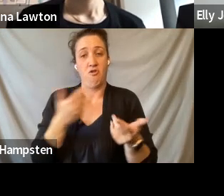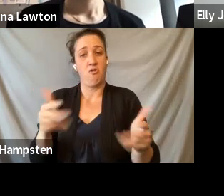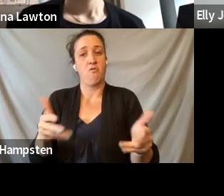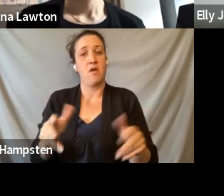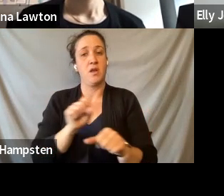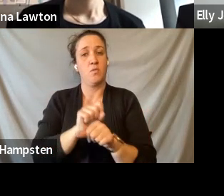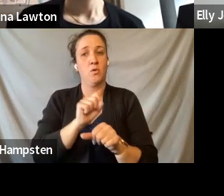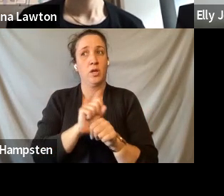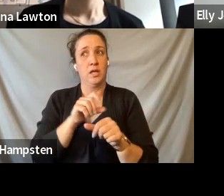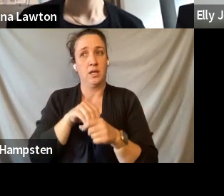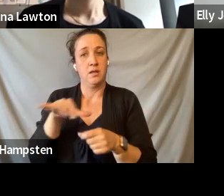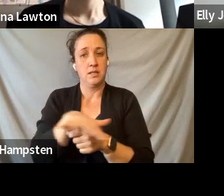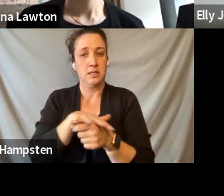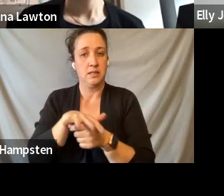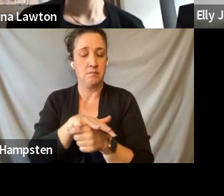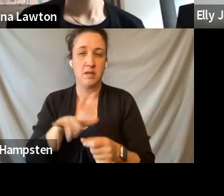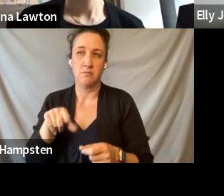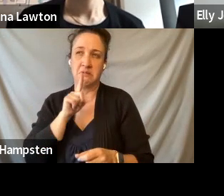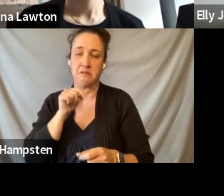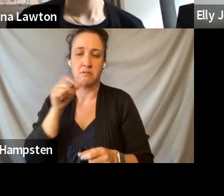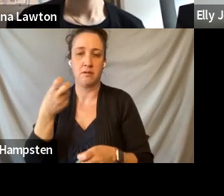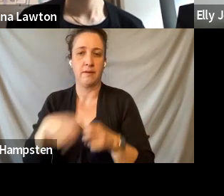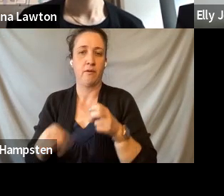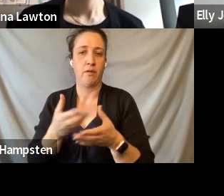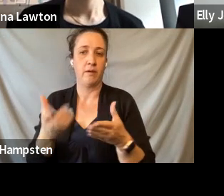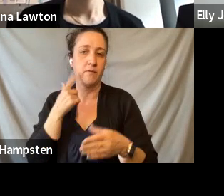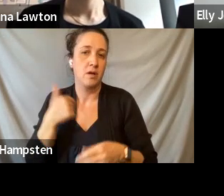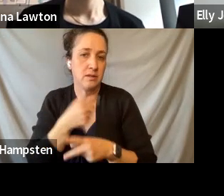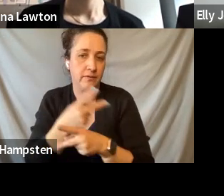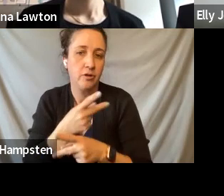working in this space, this would not be a real difficult one for us to figure out.